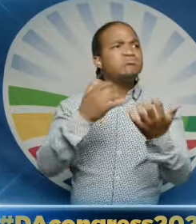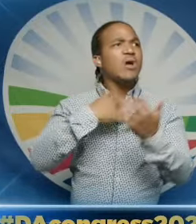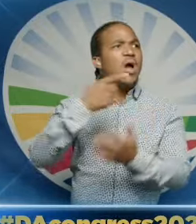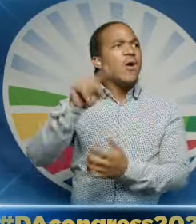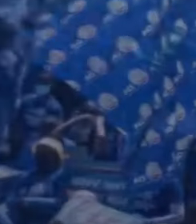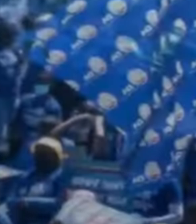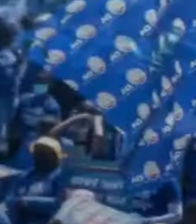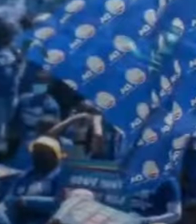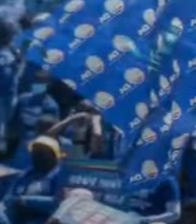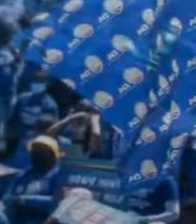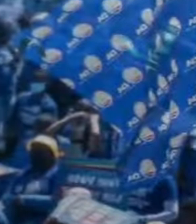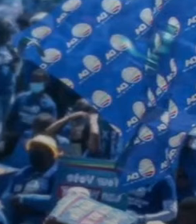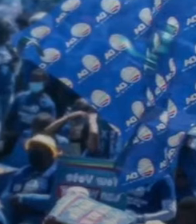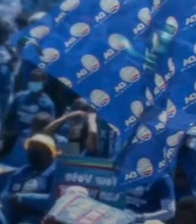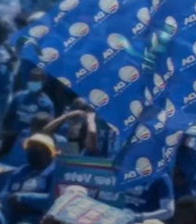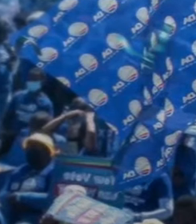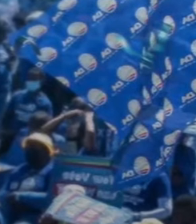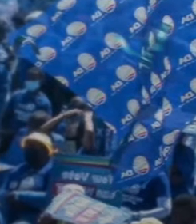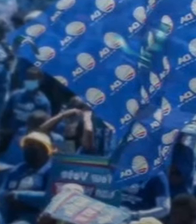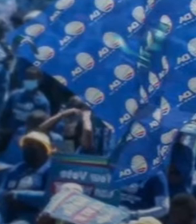Kwena?